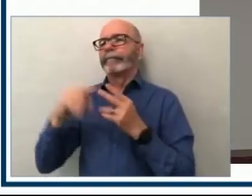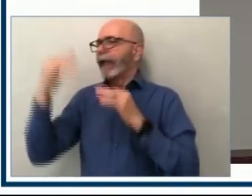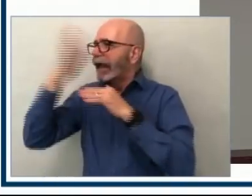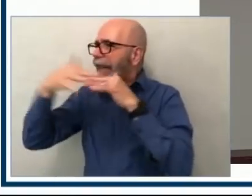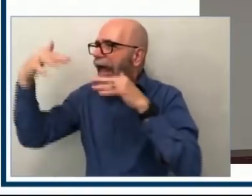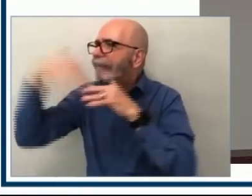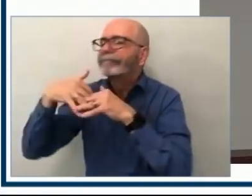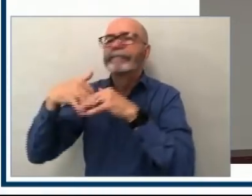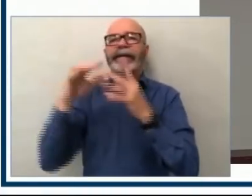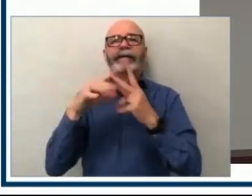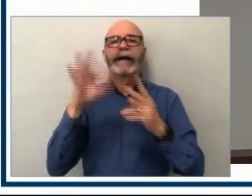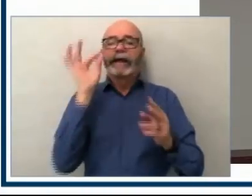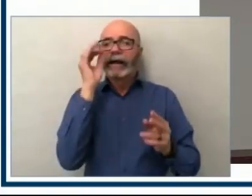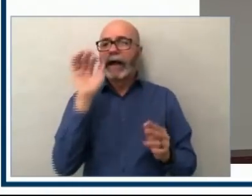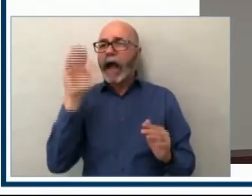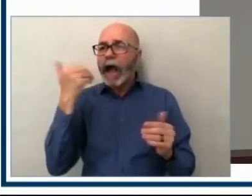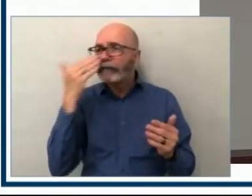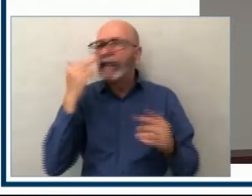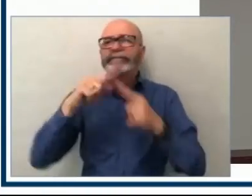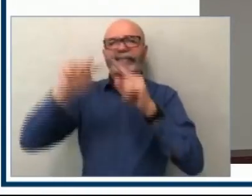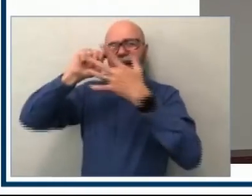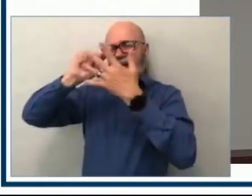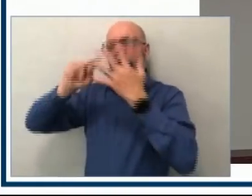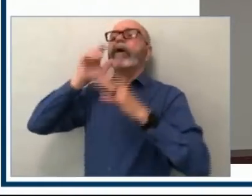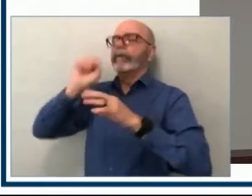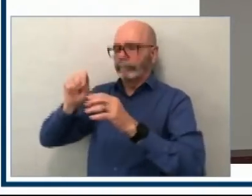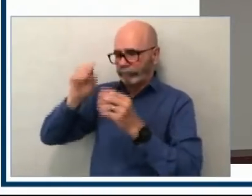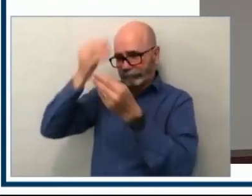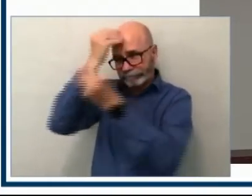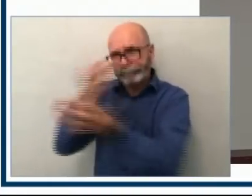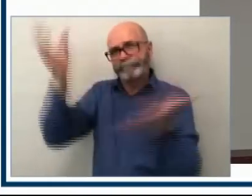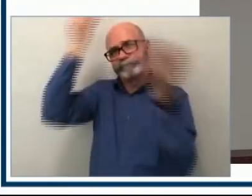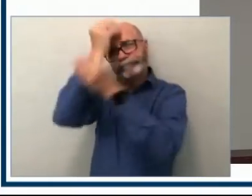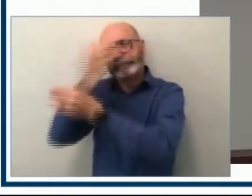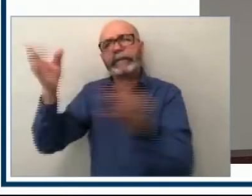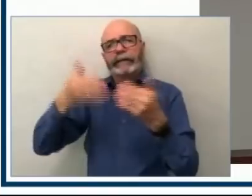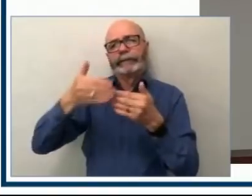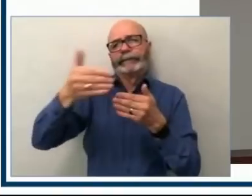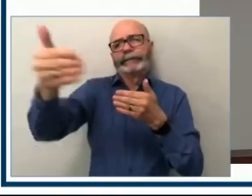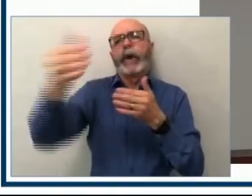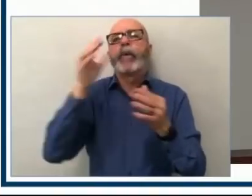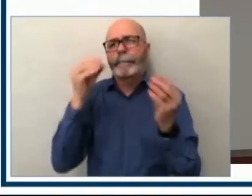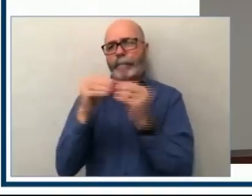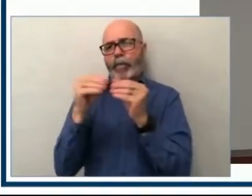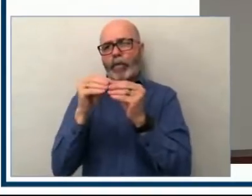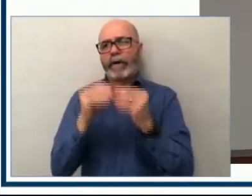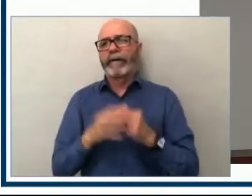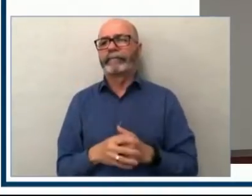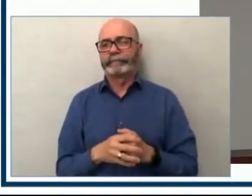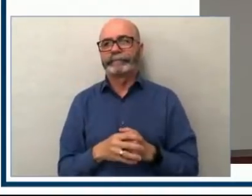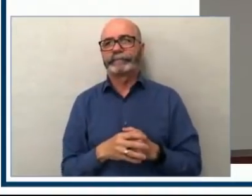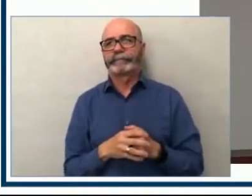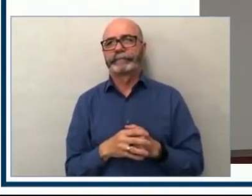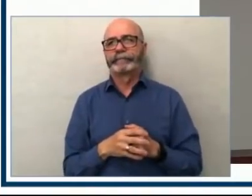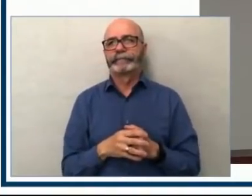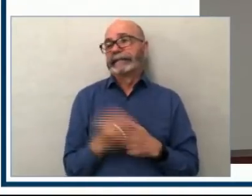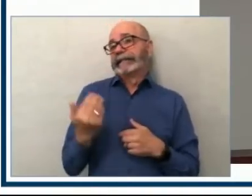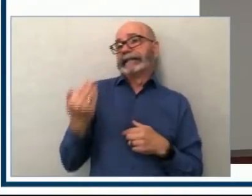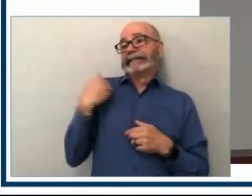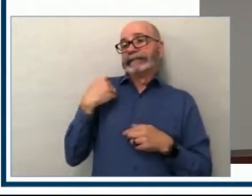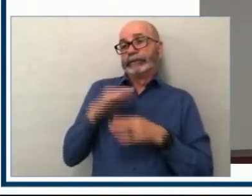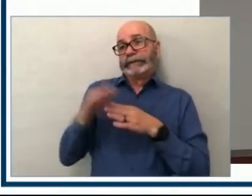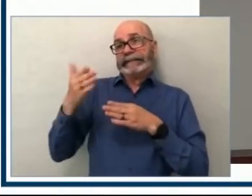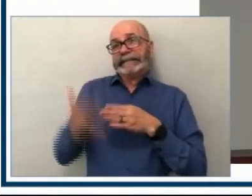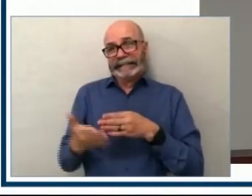we'll provide those at future briefings. As the Premier said, over the weekend, we received a number of follow-up